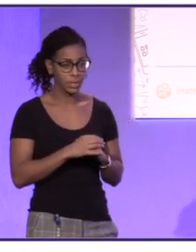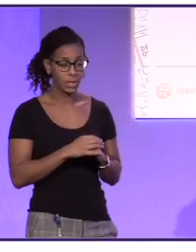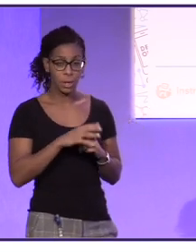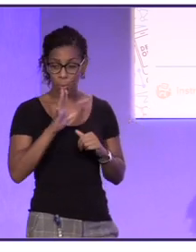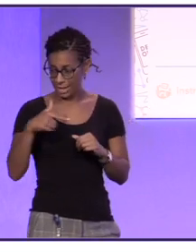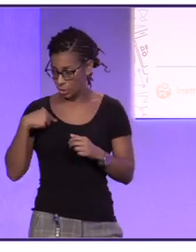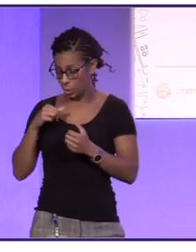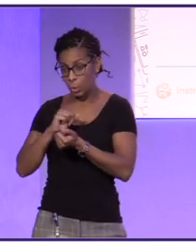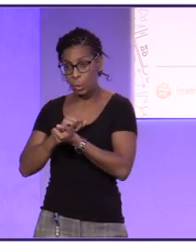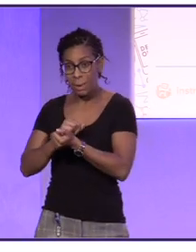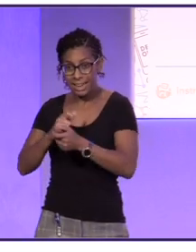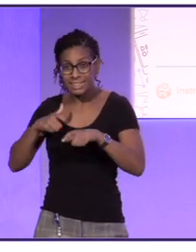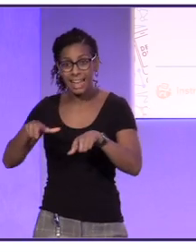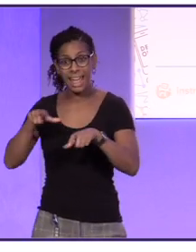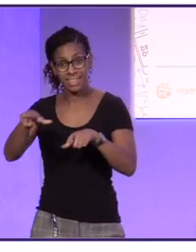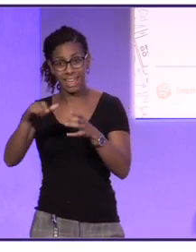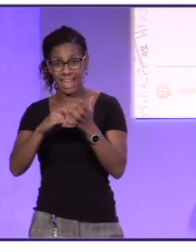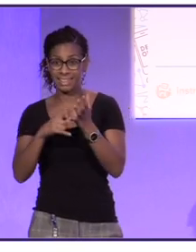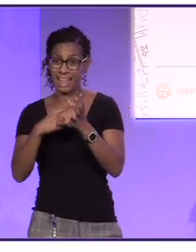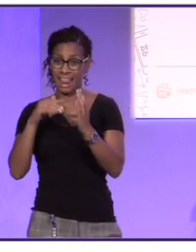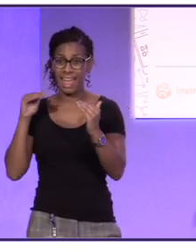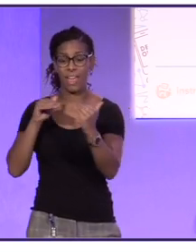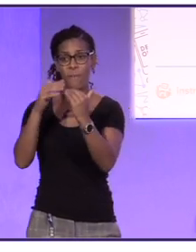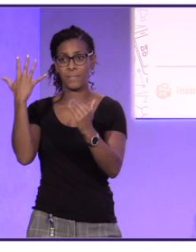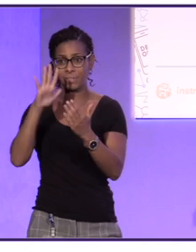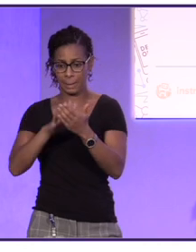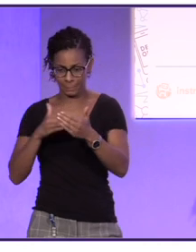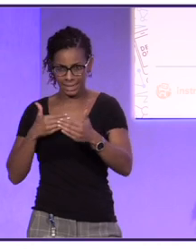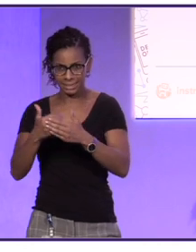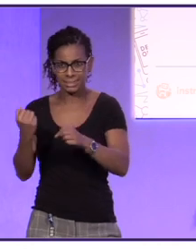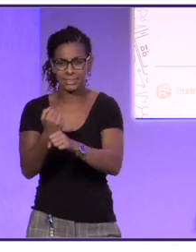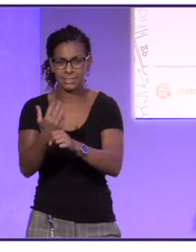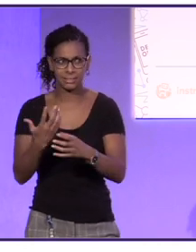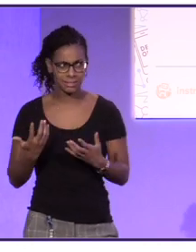that SLA of 15 minutes. Now,